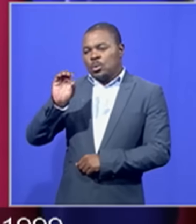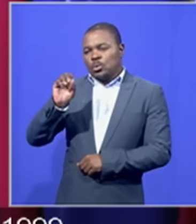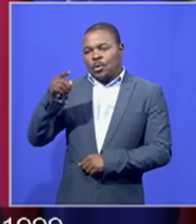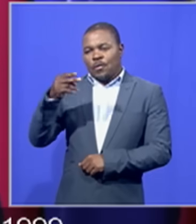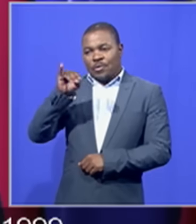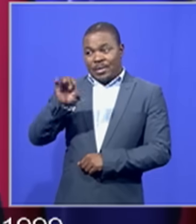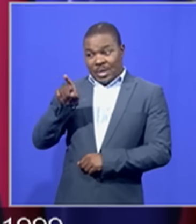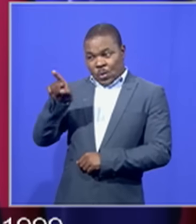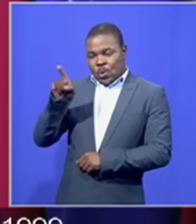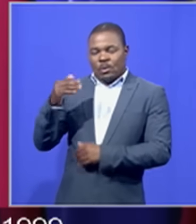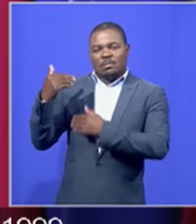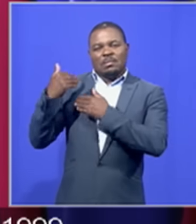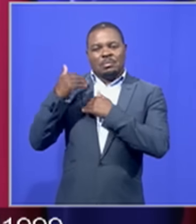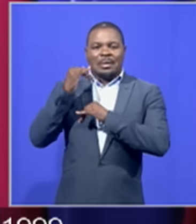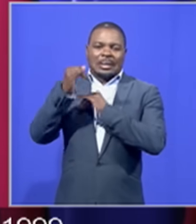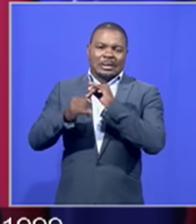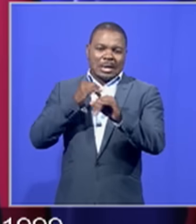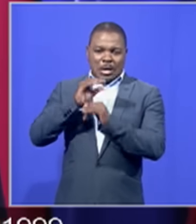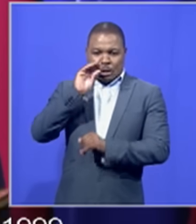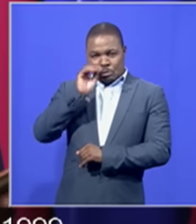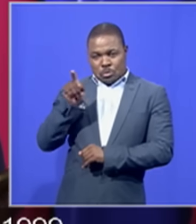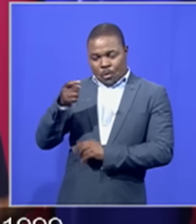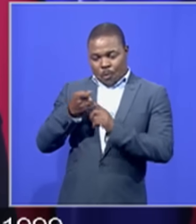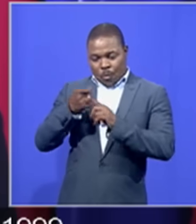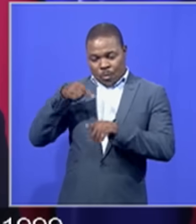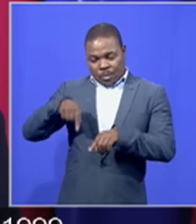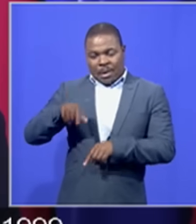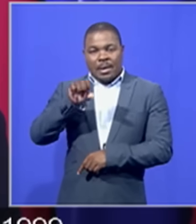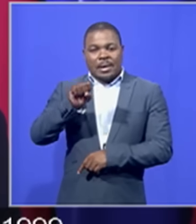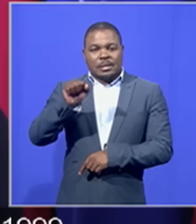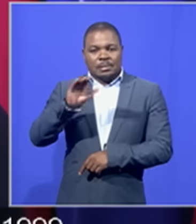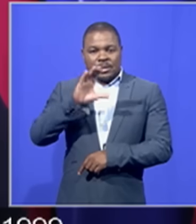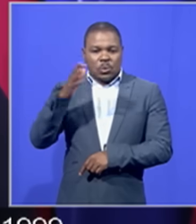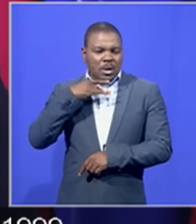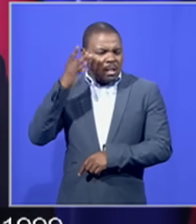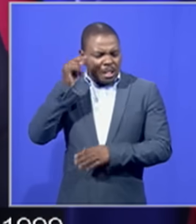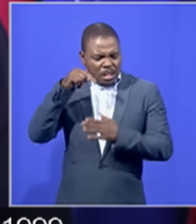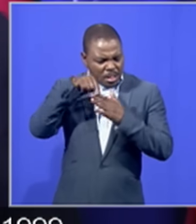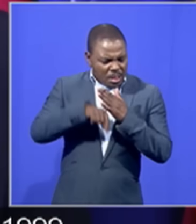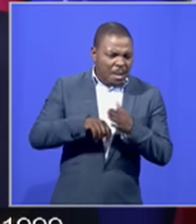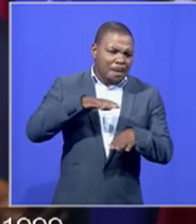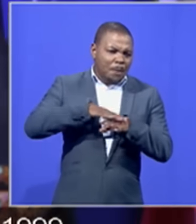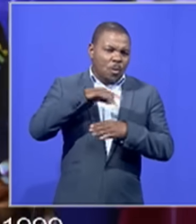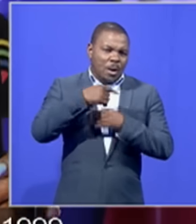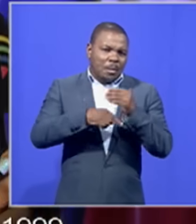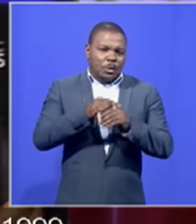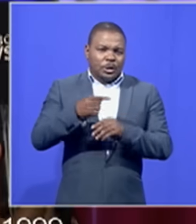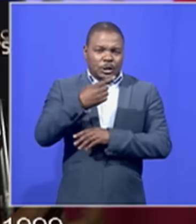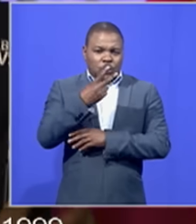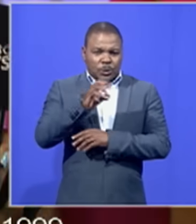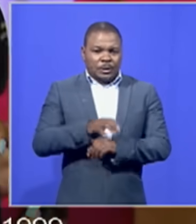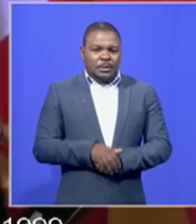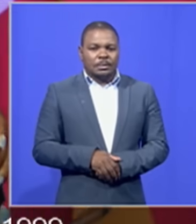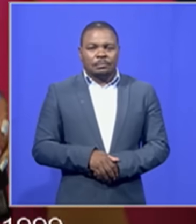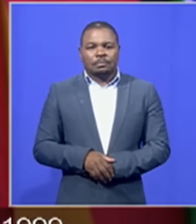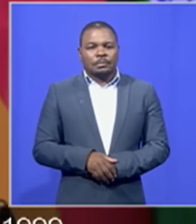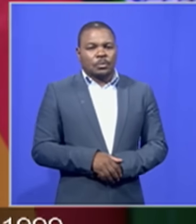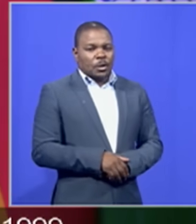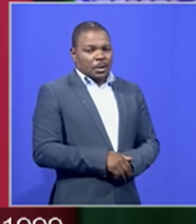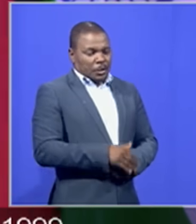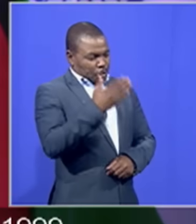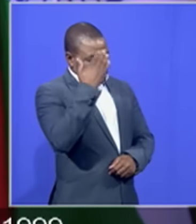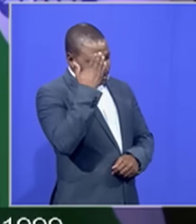mererong ya boditšhaba go utlwa go le gontsi ka ga dikgang tseno tsa G20 mme Sophie Madume re